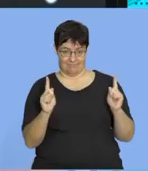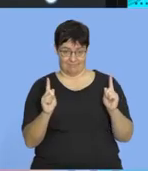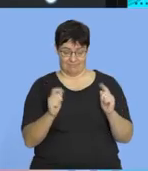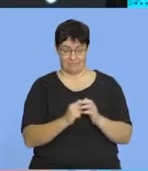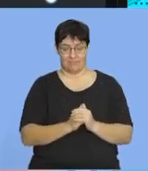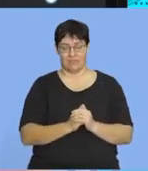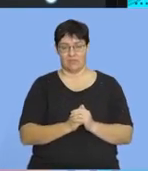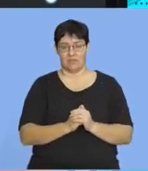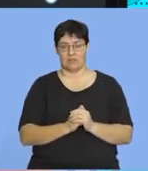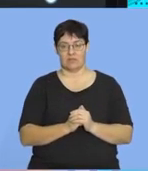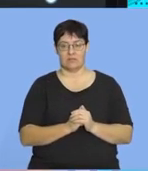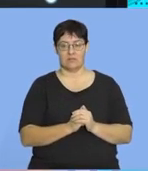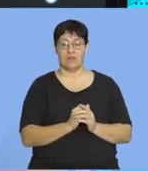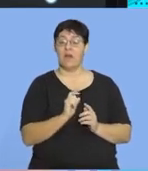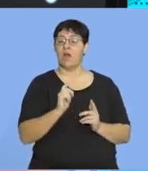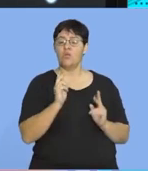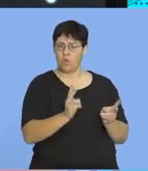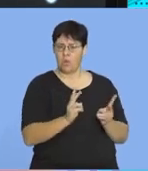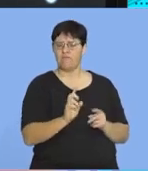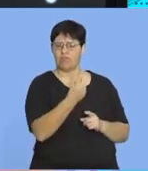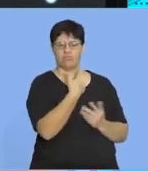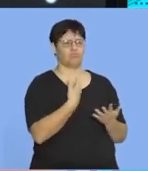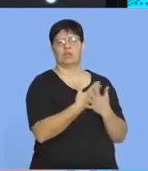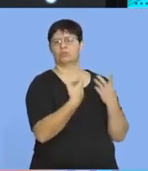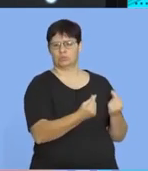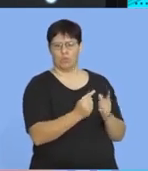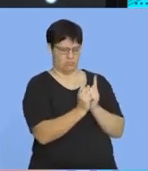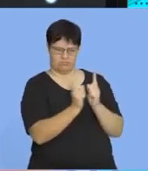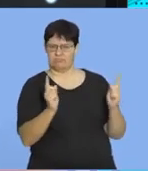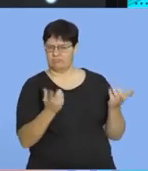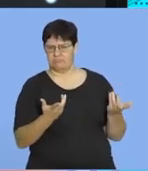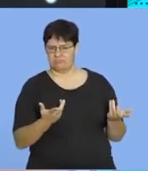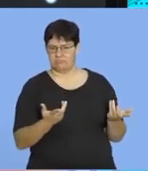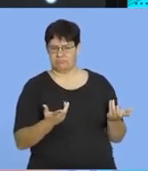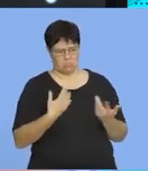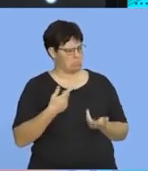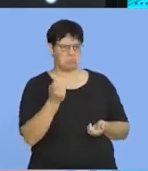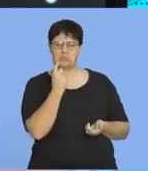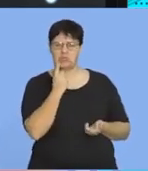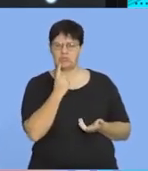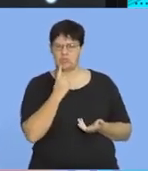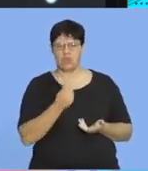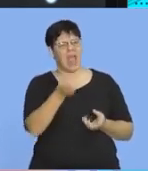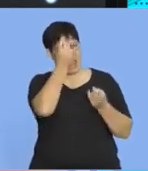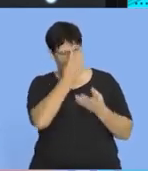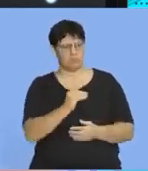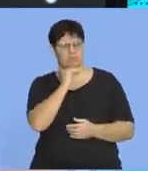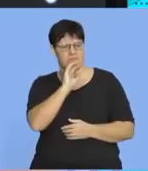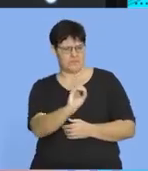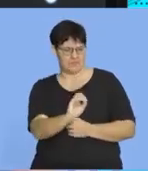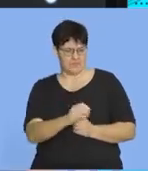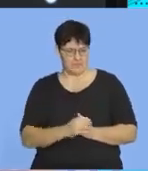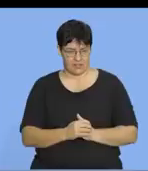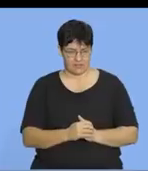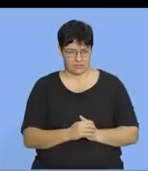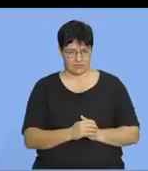distance. Generally, the first part of this question we can do. They want a distance. We can do that. We have enough